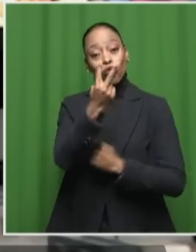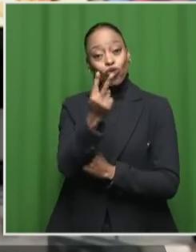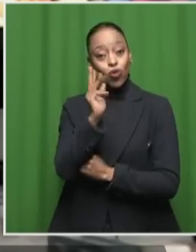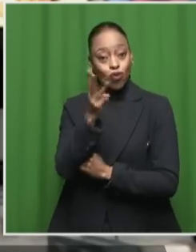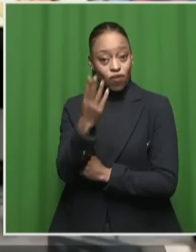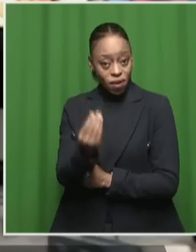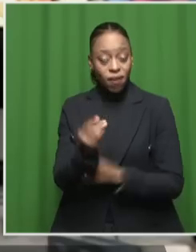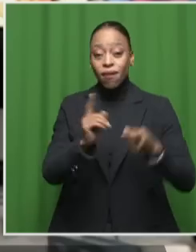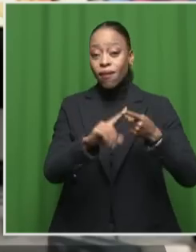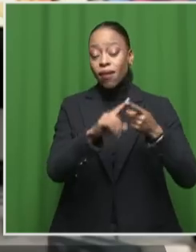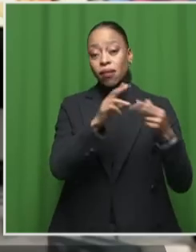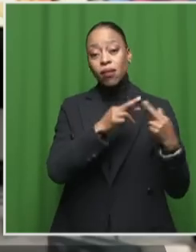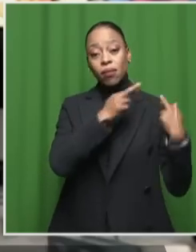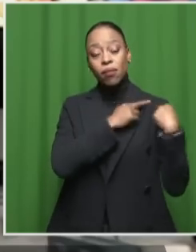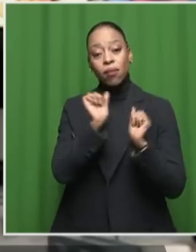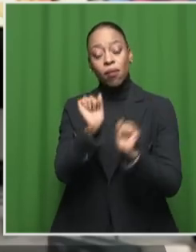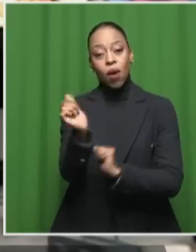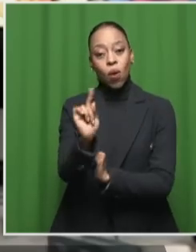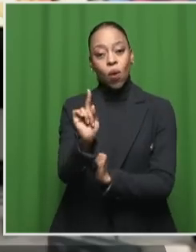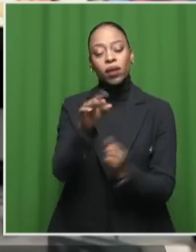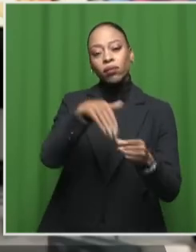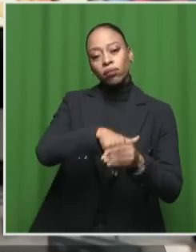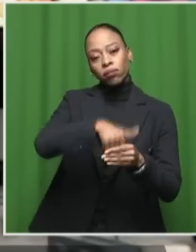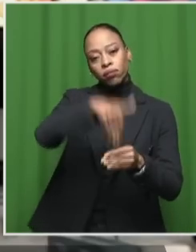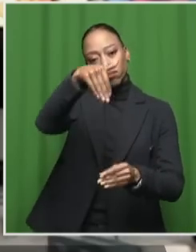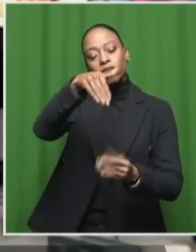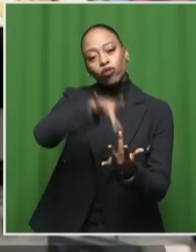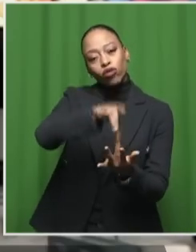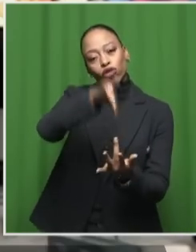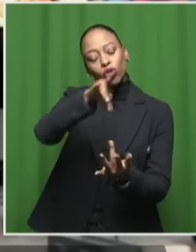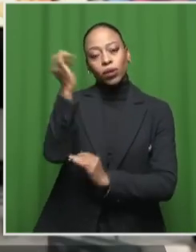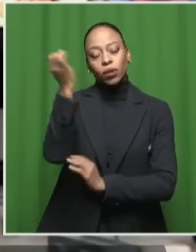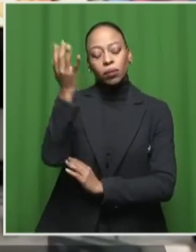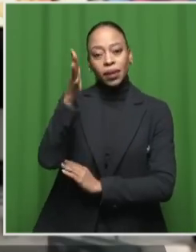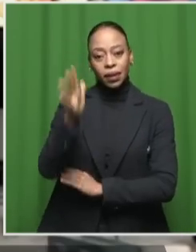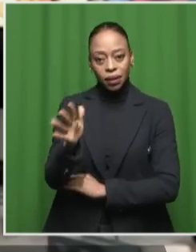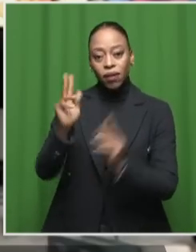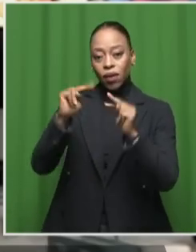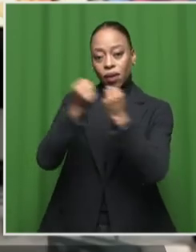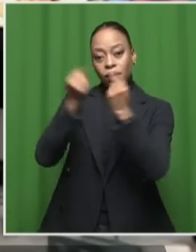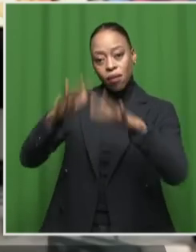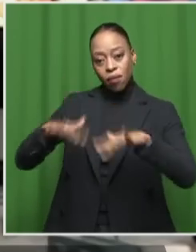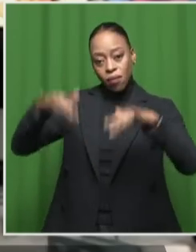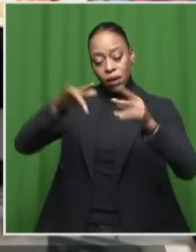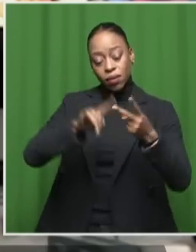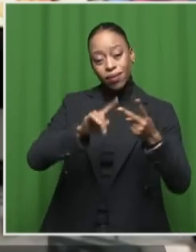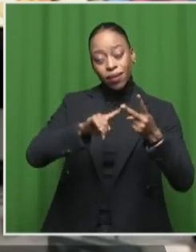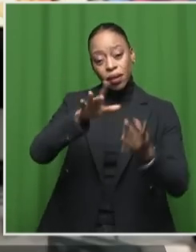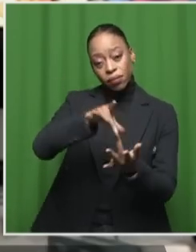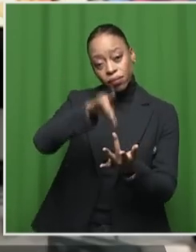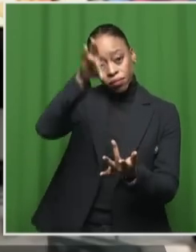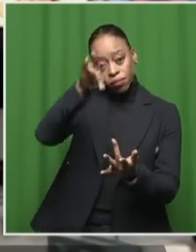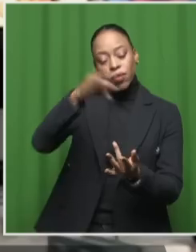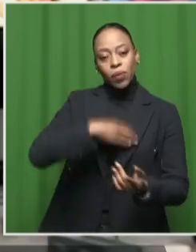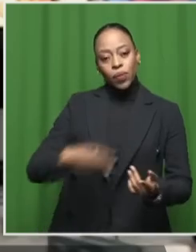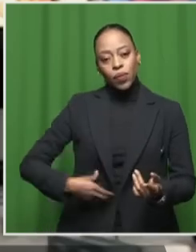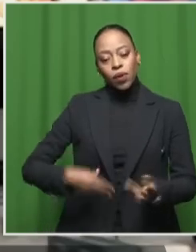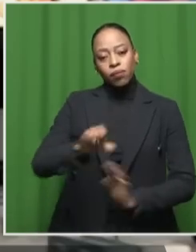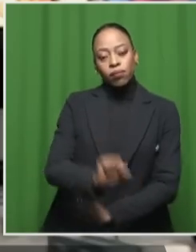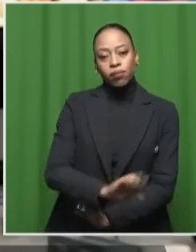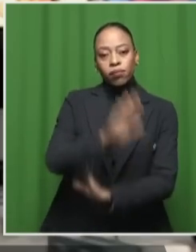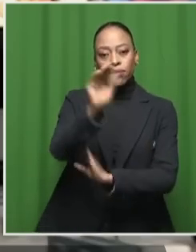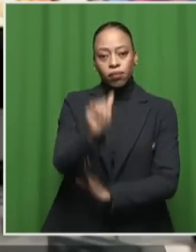is to elect a speaker for the National Assembly, and the second is to elect the president for the Republic. Now,